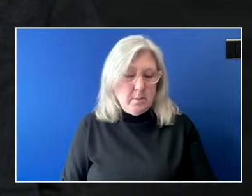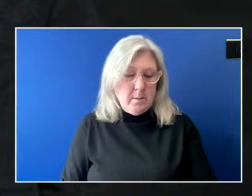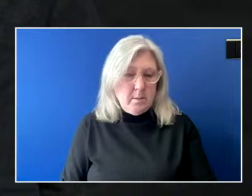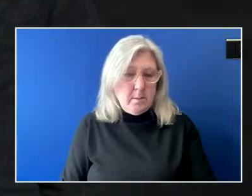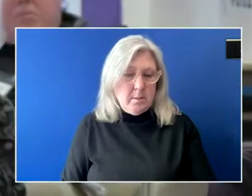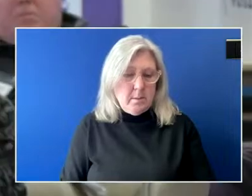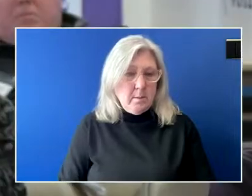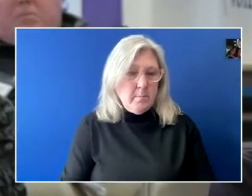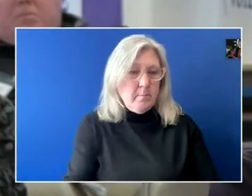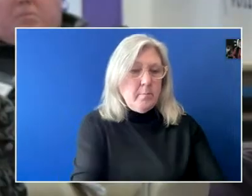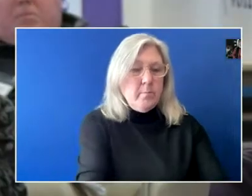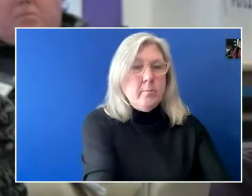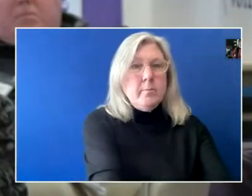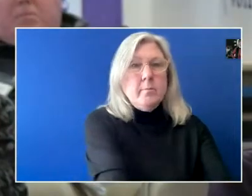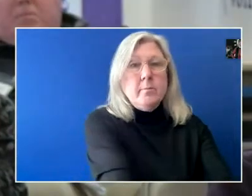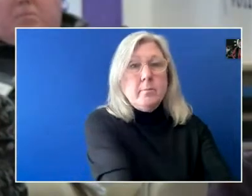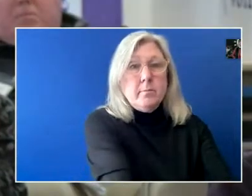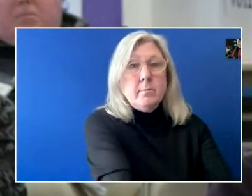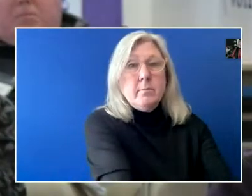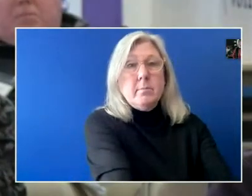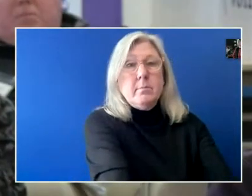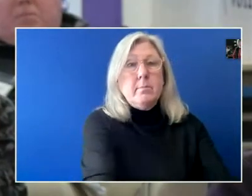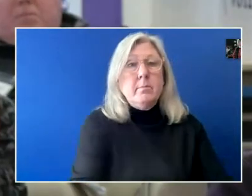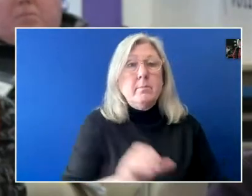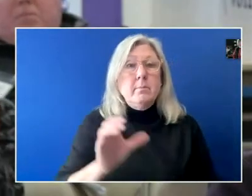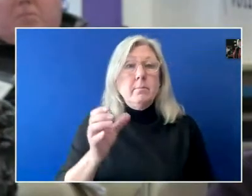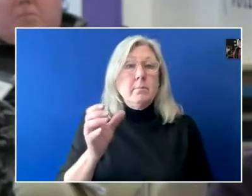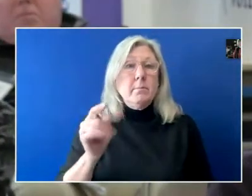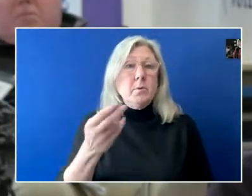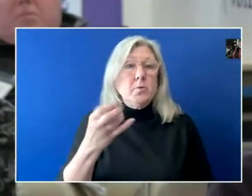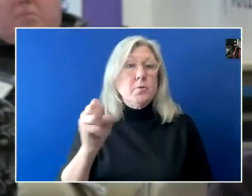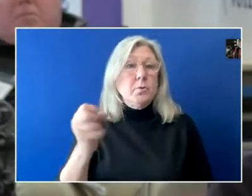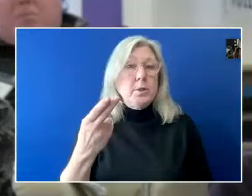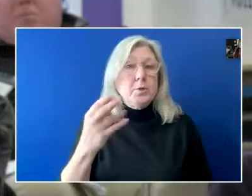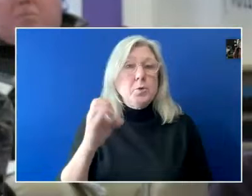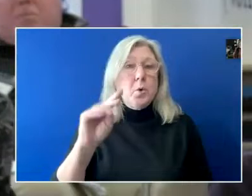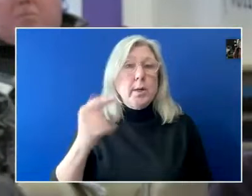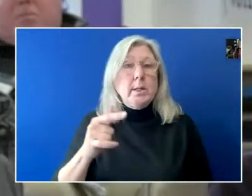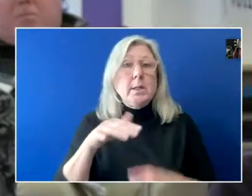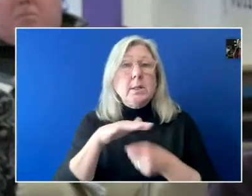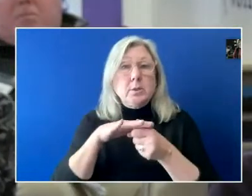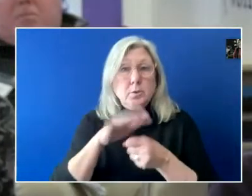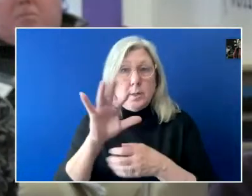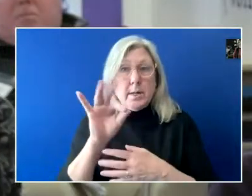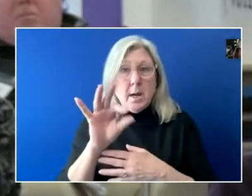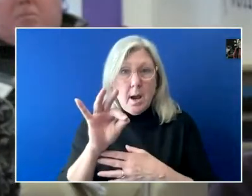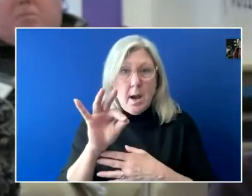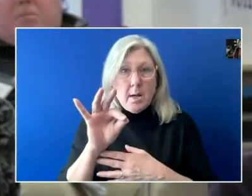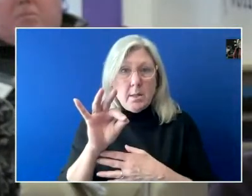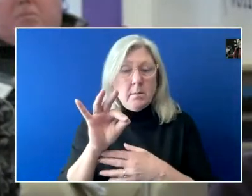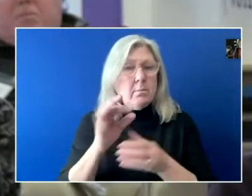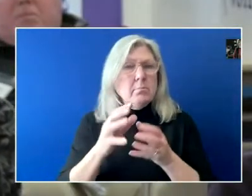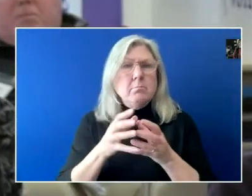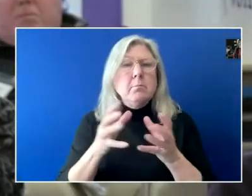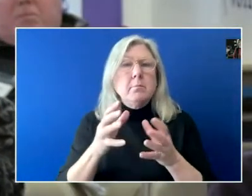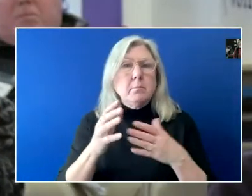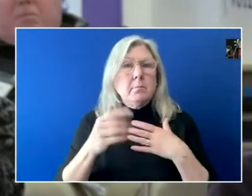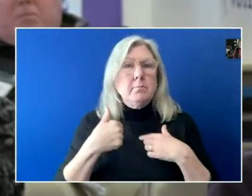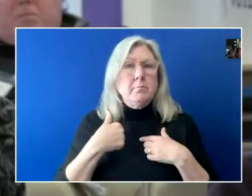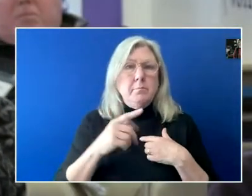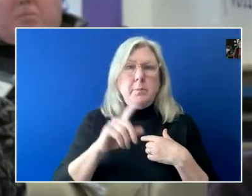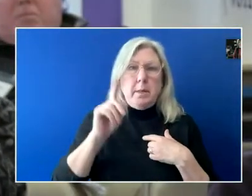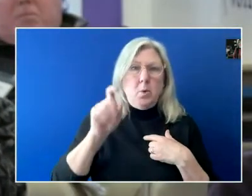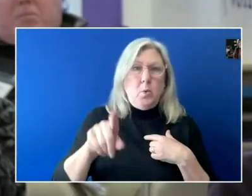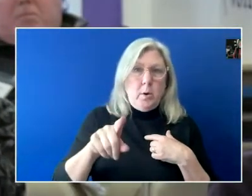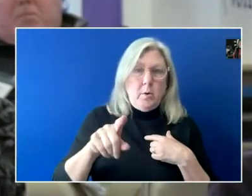the Trish Twining District nine um to what extent uh this is a an inquiry um